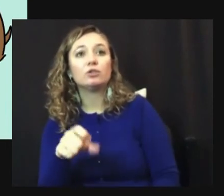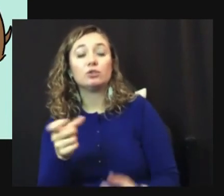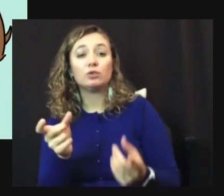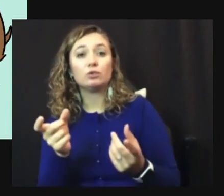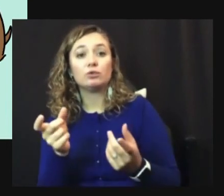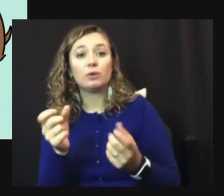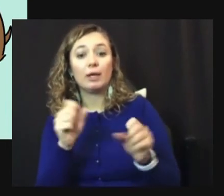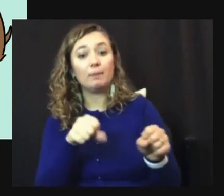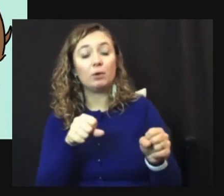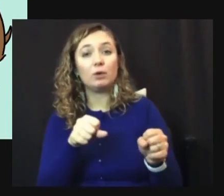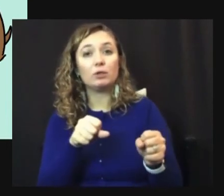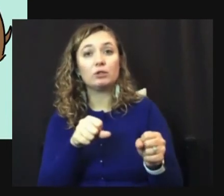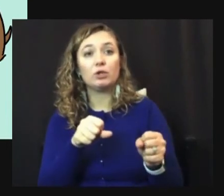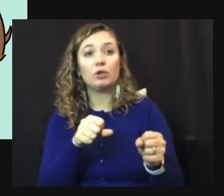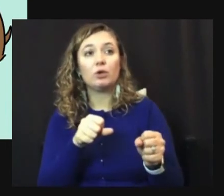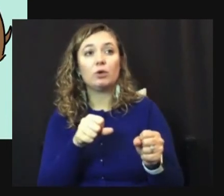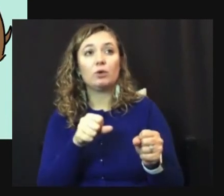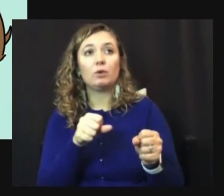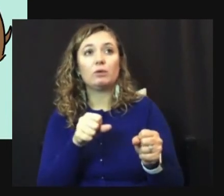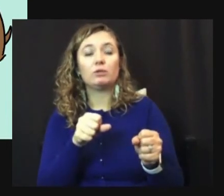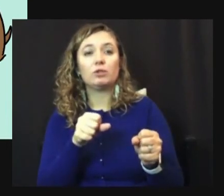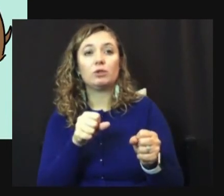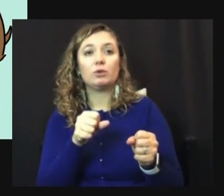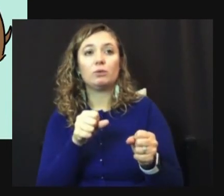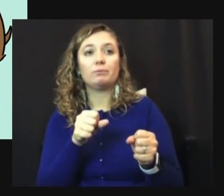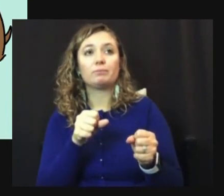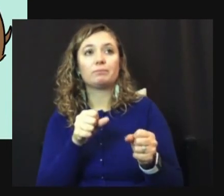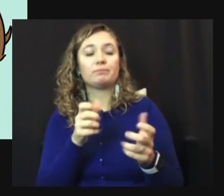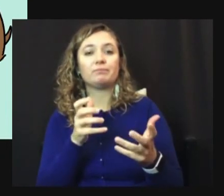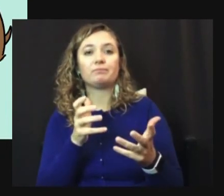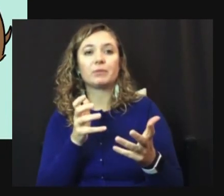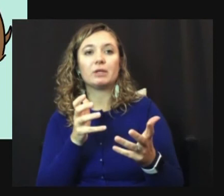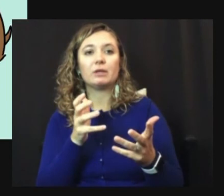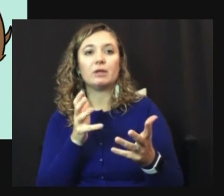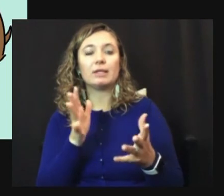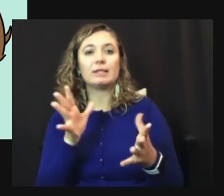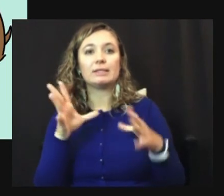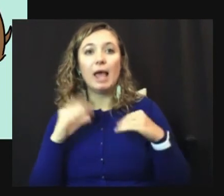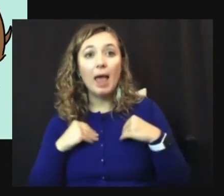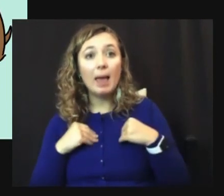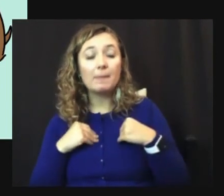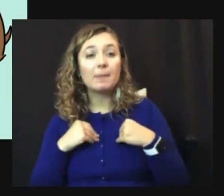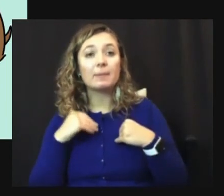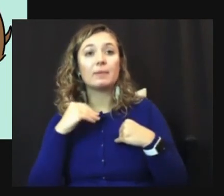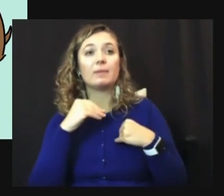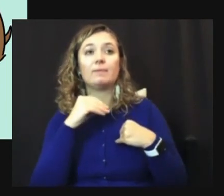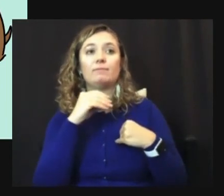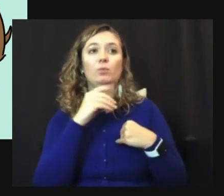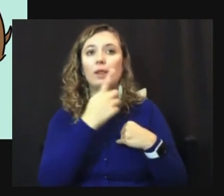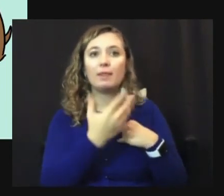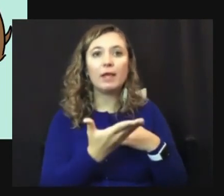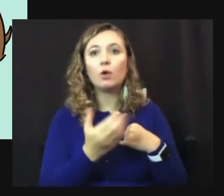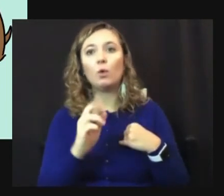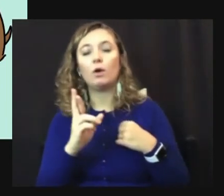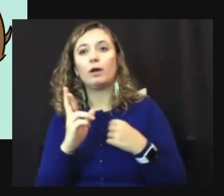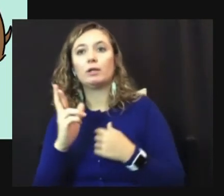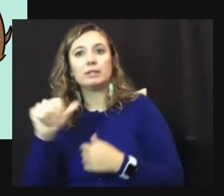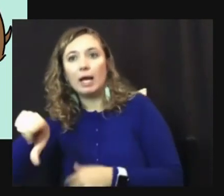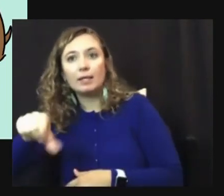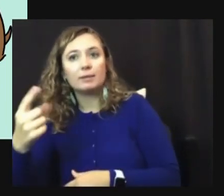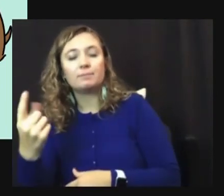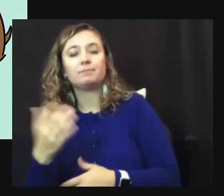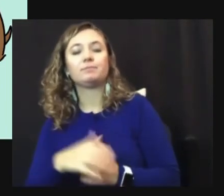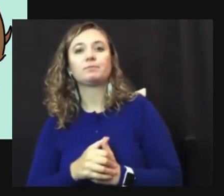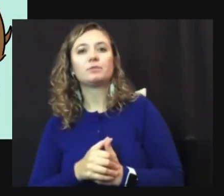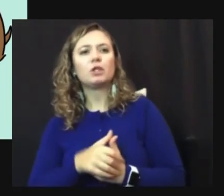engage with it or protest and say, no, this does not have value for me and I don't want to be here. And who is it that needs to hear